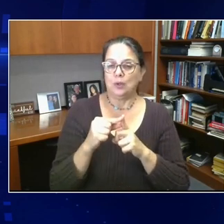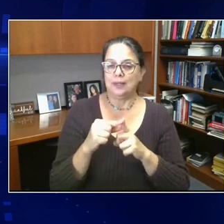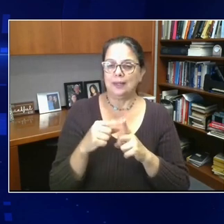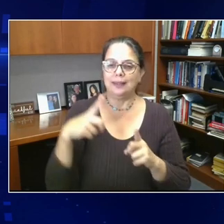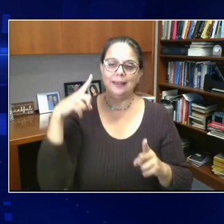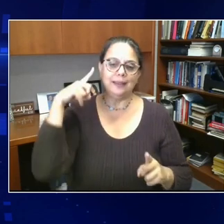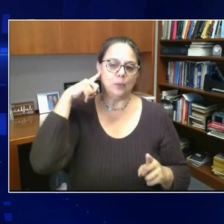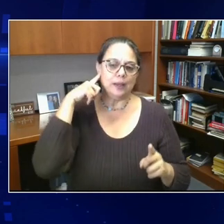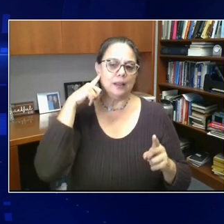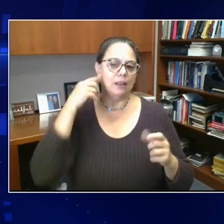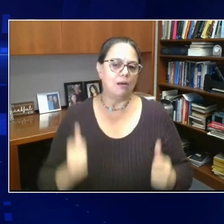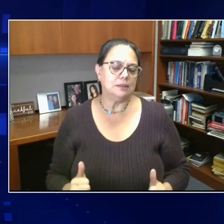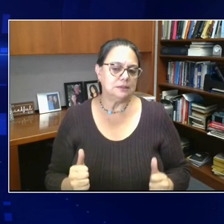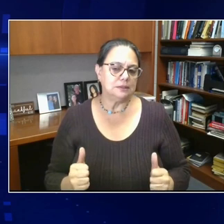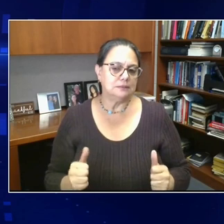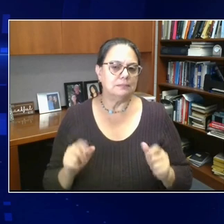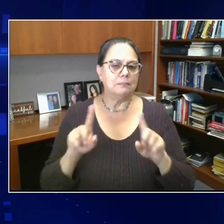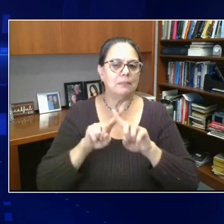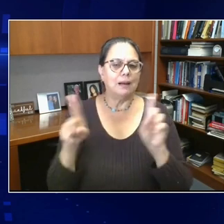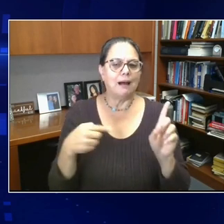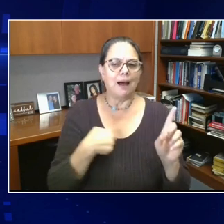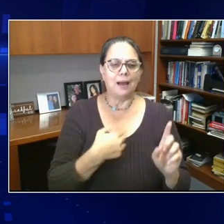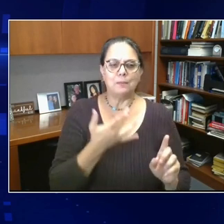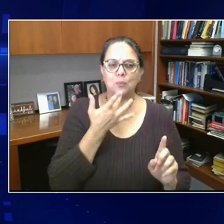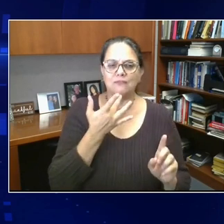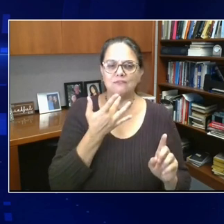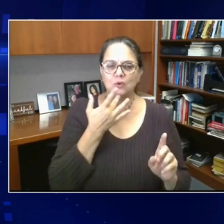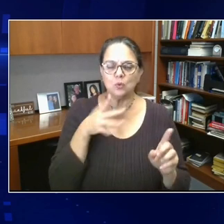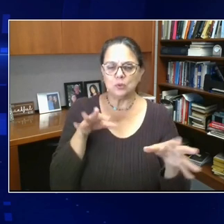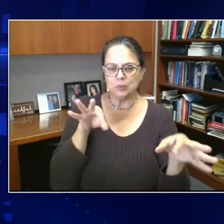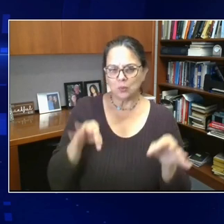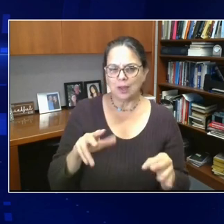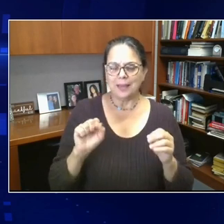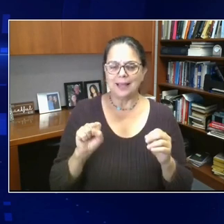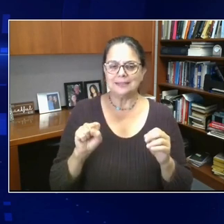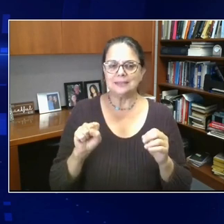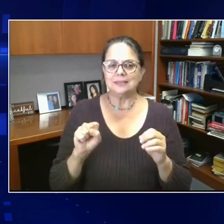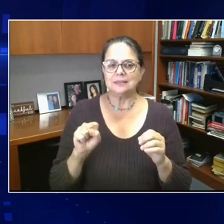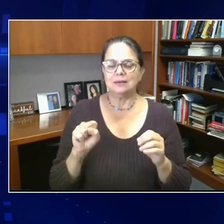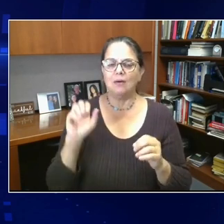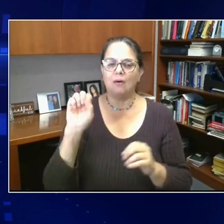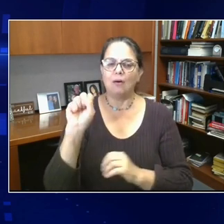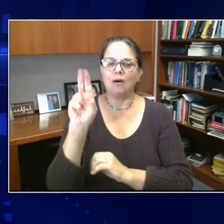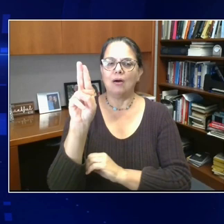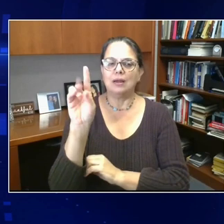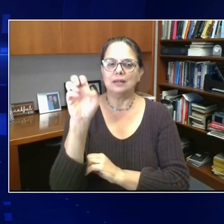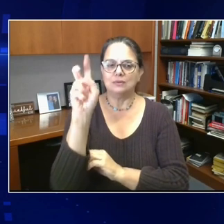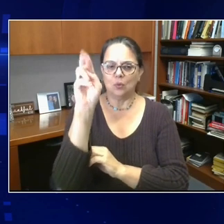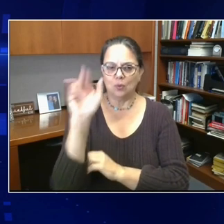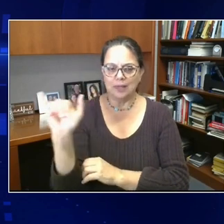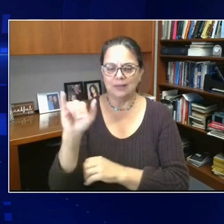You often hear the term hearing loss used, but I prefer to describe it